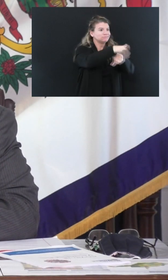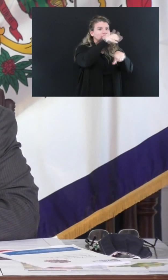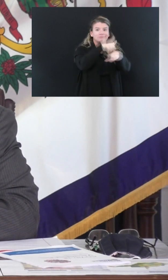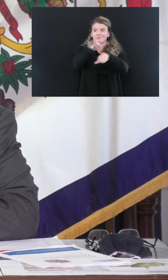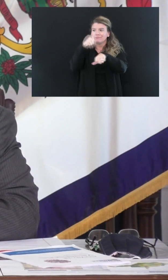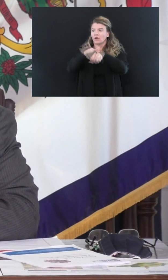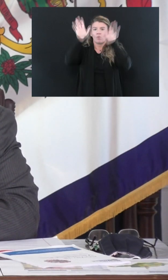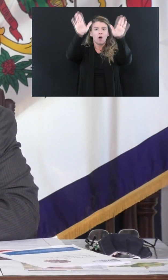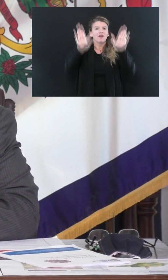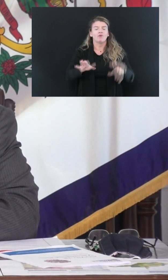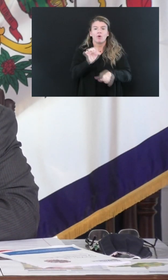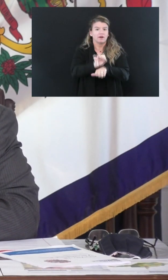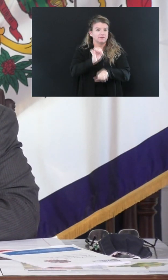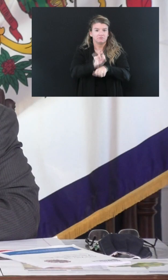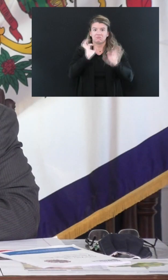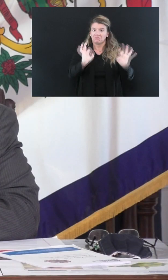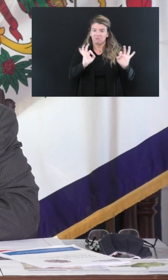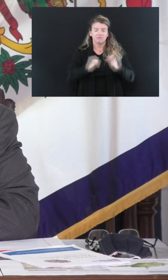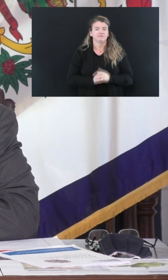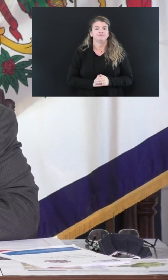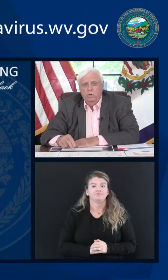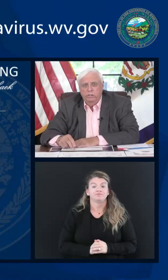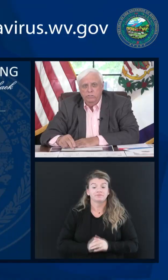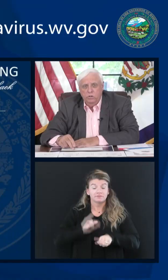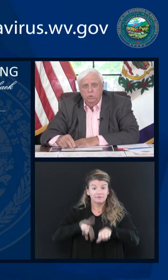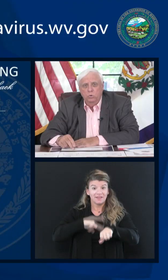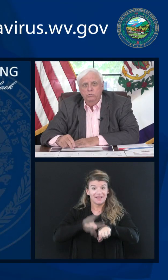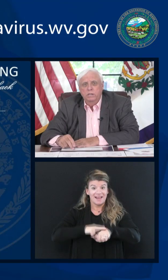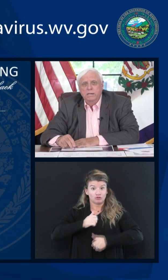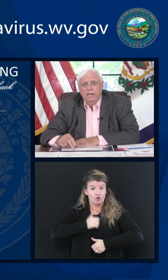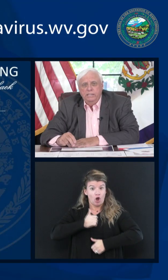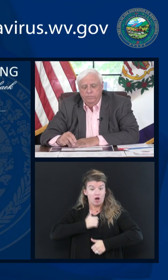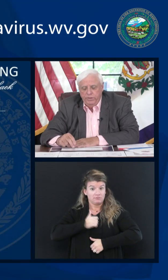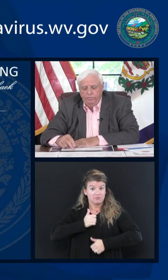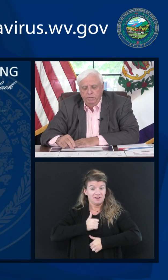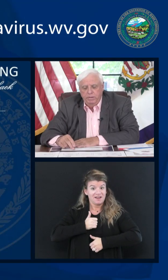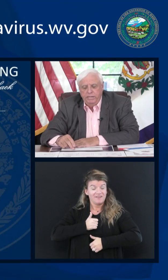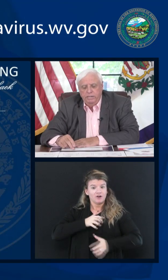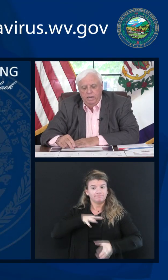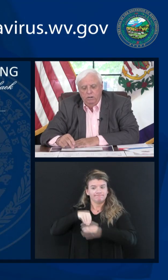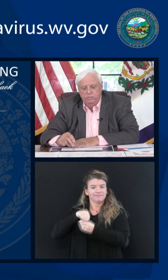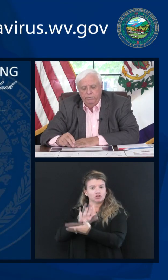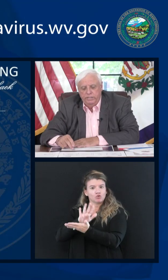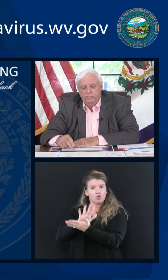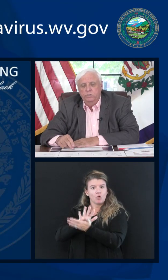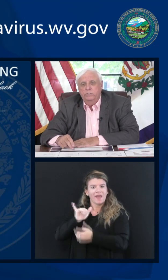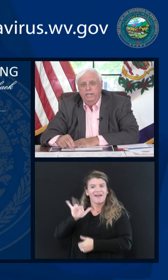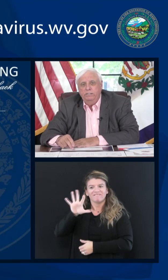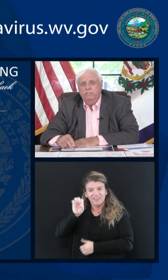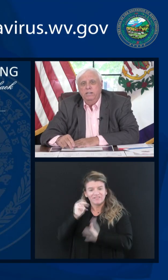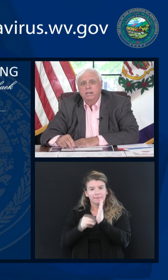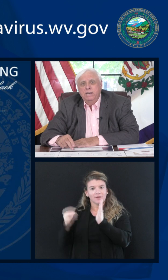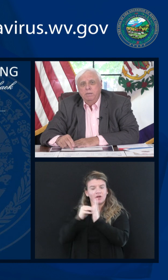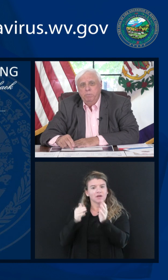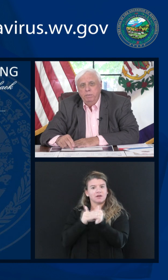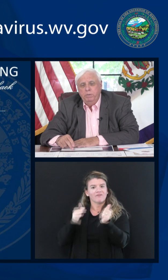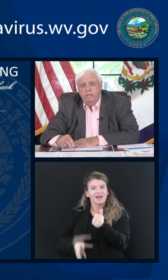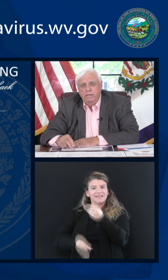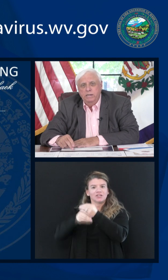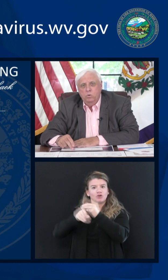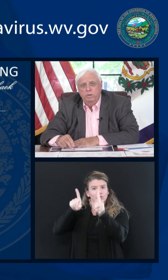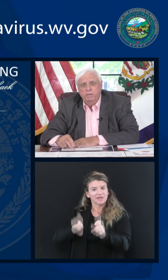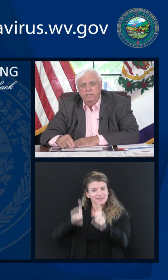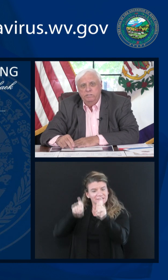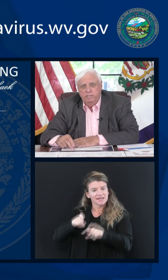dollars. National Guard has, for our schools, has $50 million of additional testing and